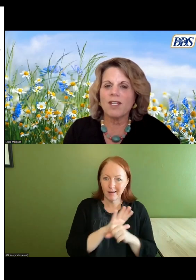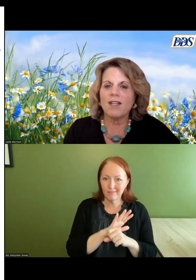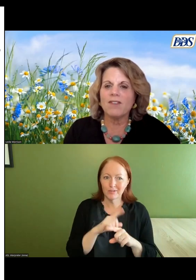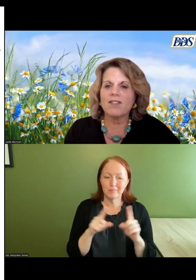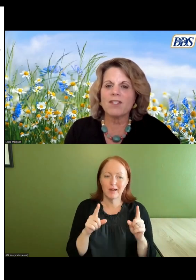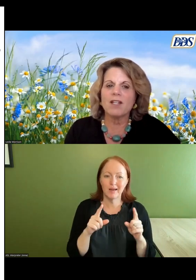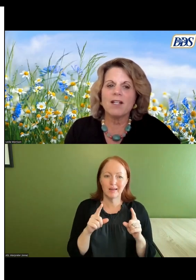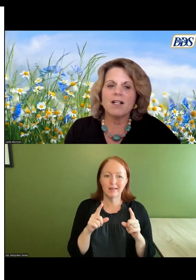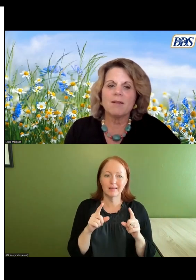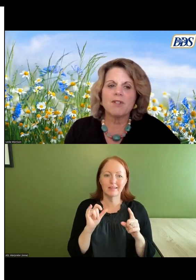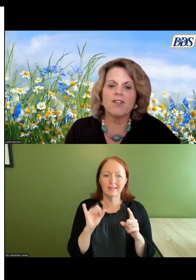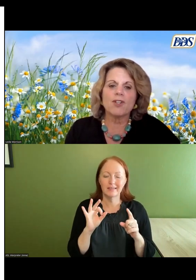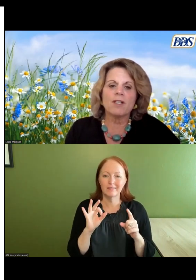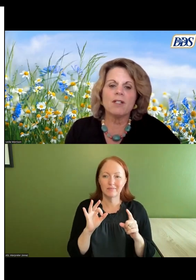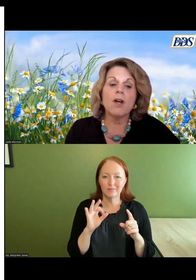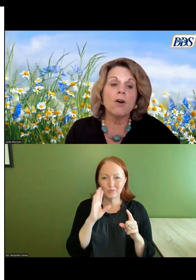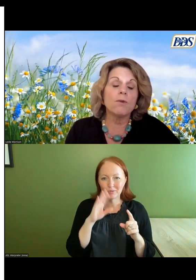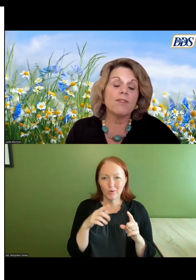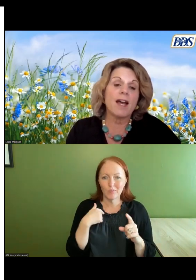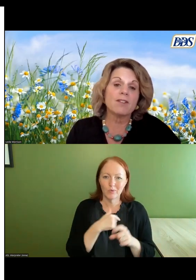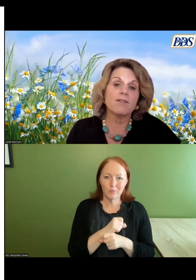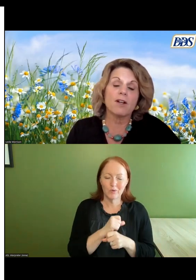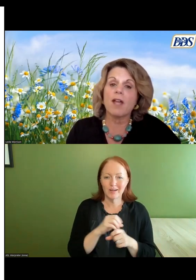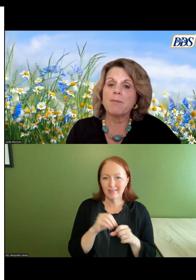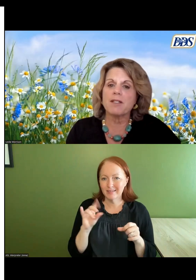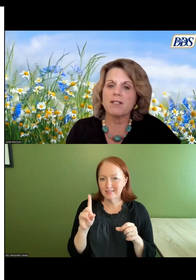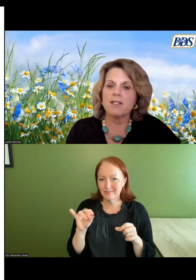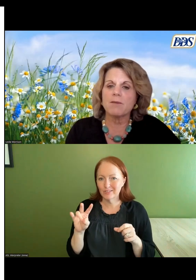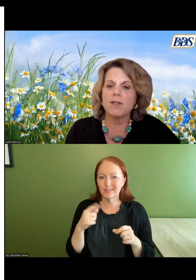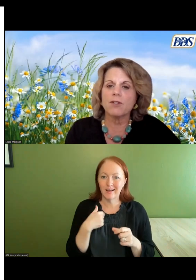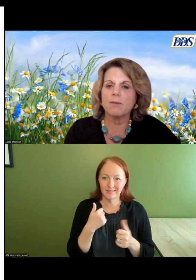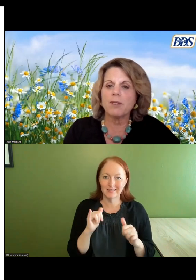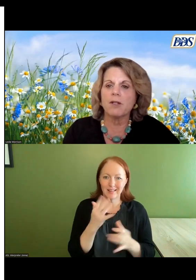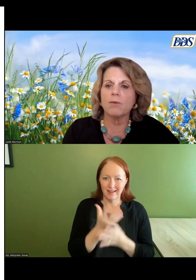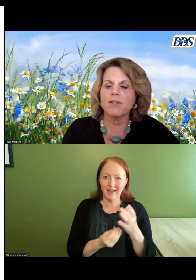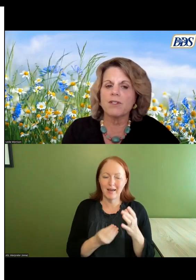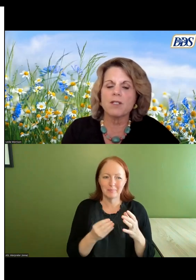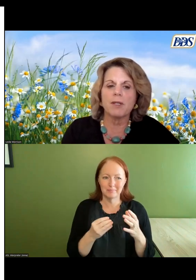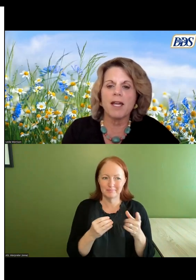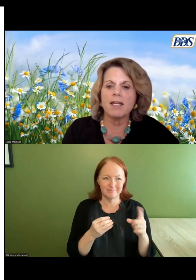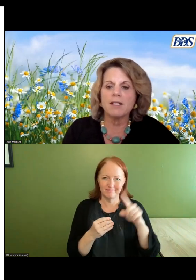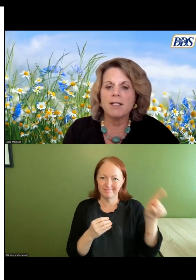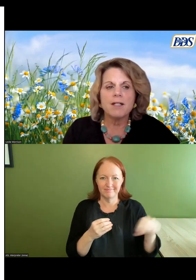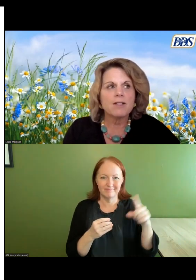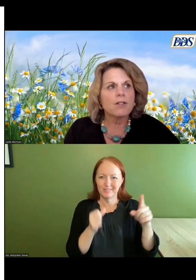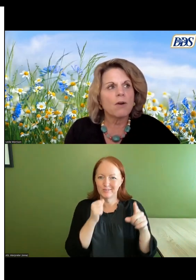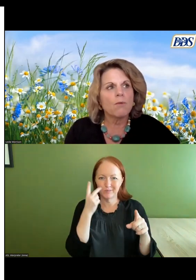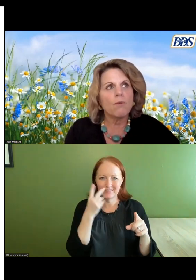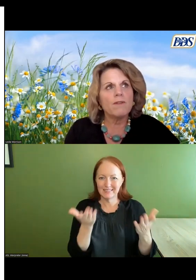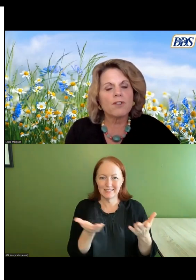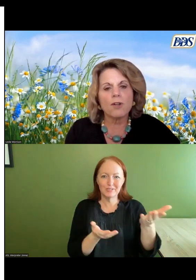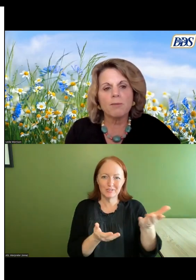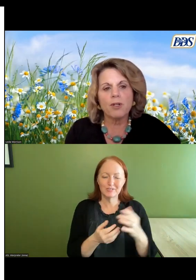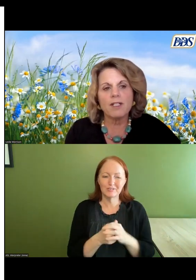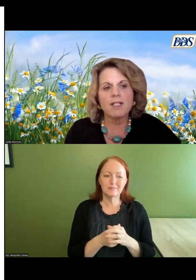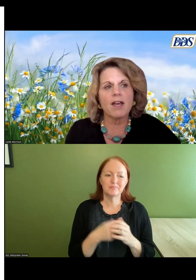that are working in this division know that there are gaps in the system that don't appear with this display. So